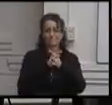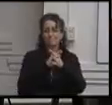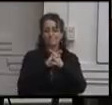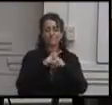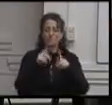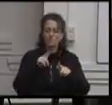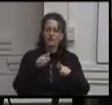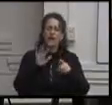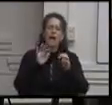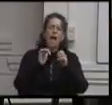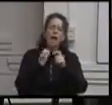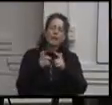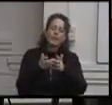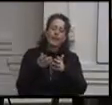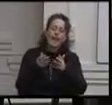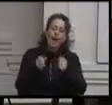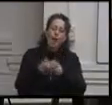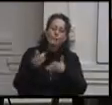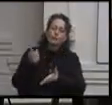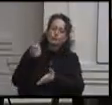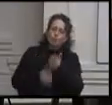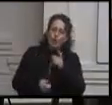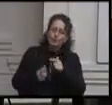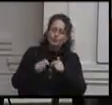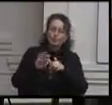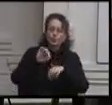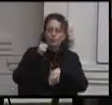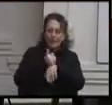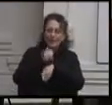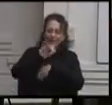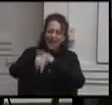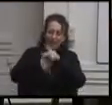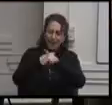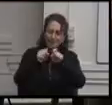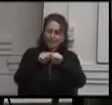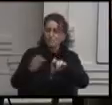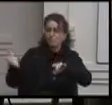changed, and now we're stuck with it until that facility is